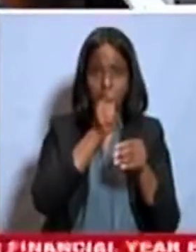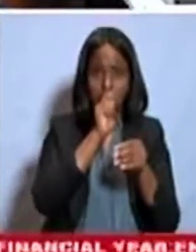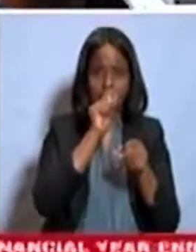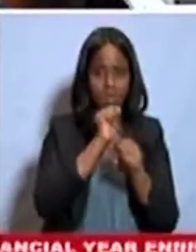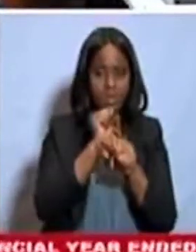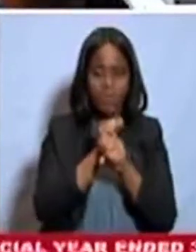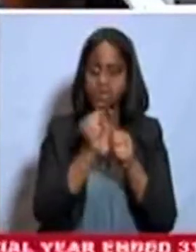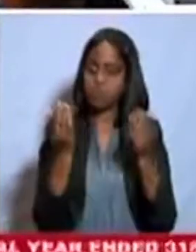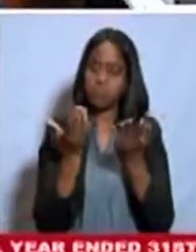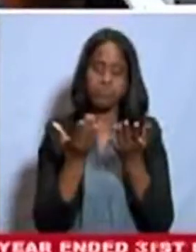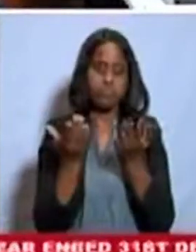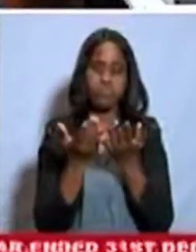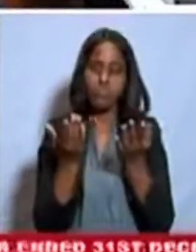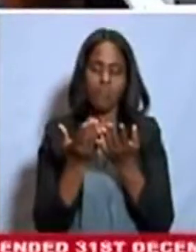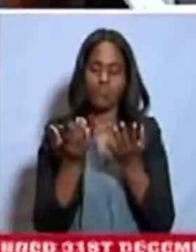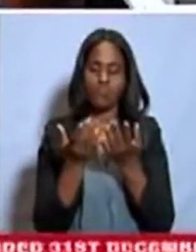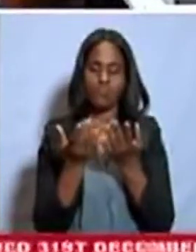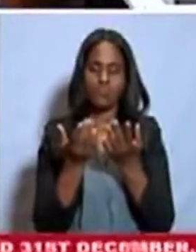nothing.